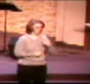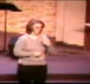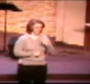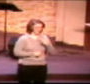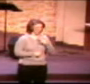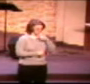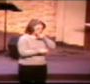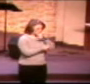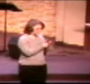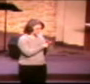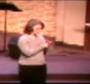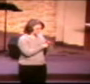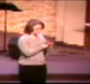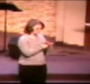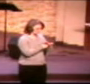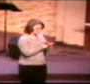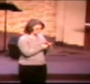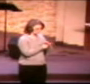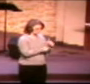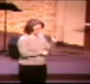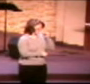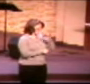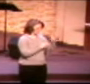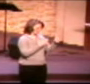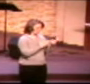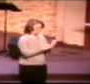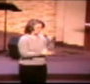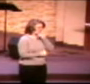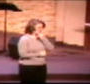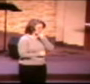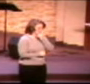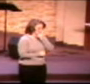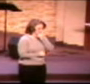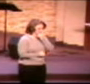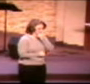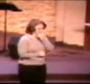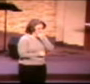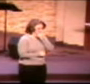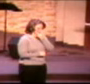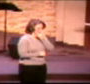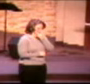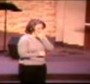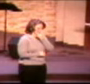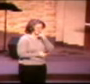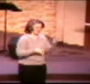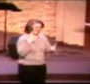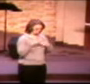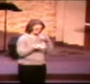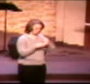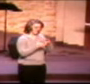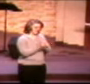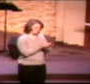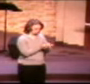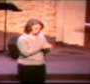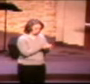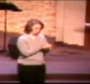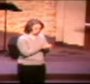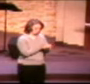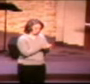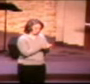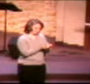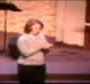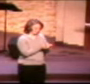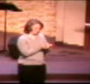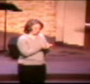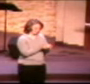promise to reject all wrong and rejoice in the truth, because